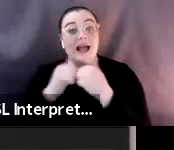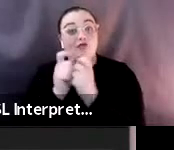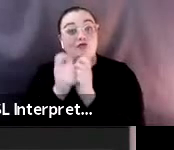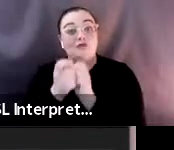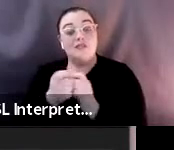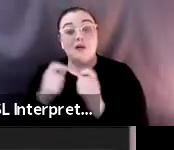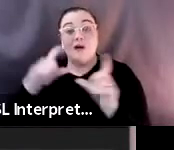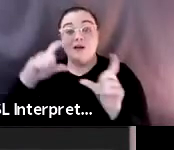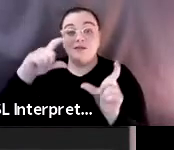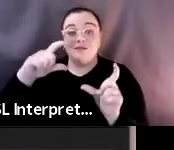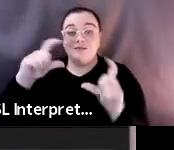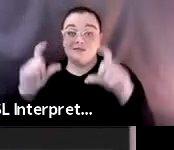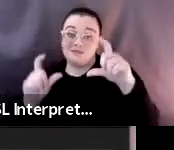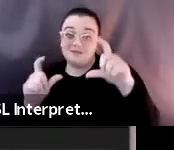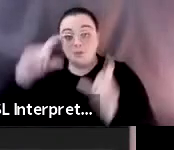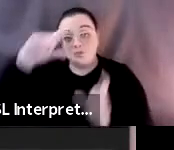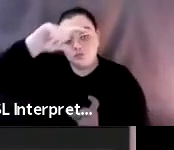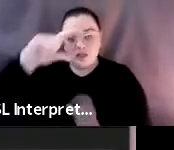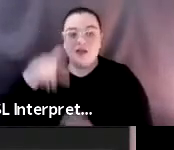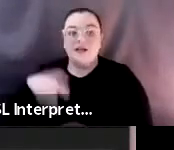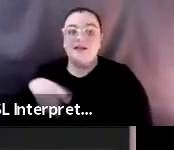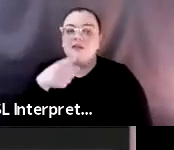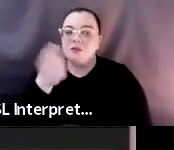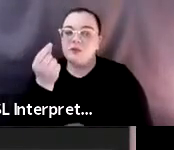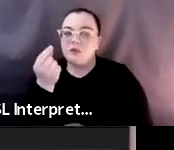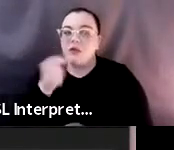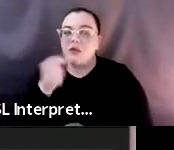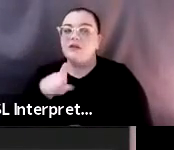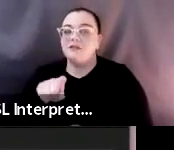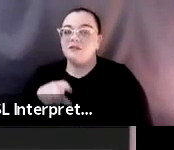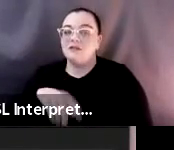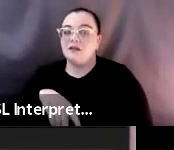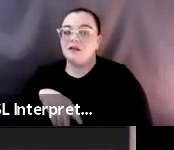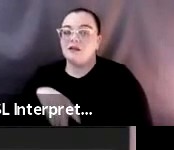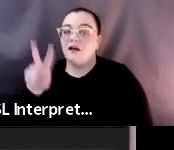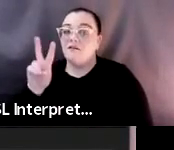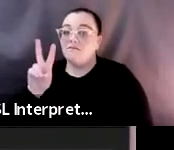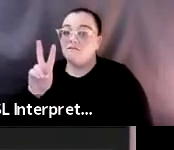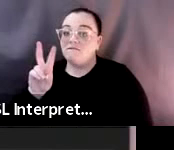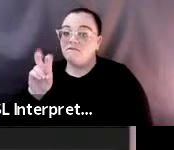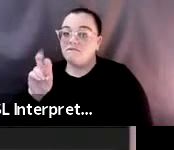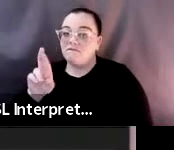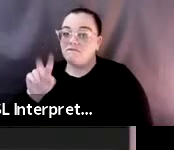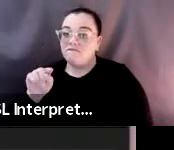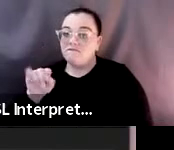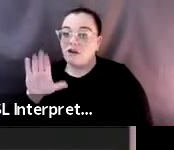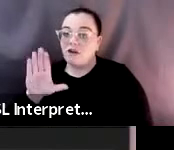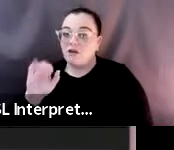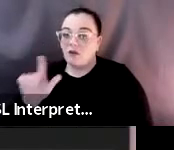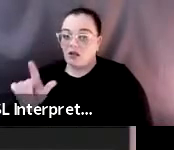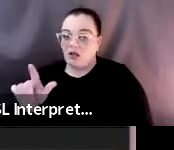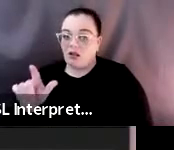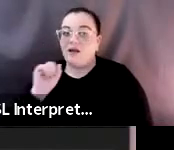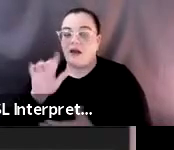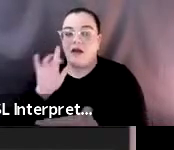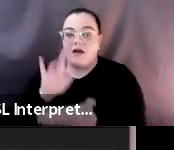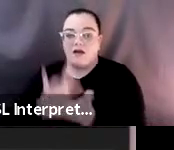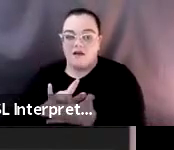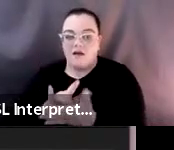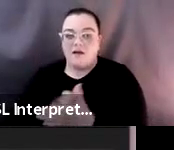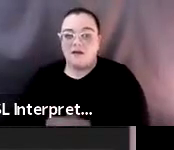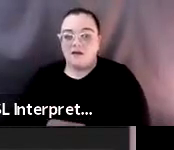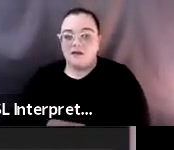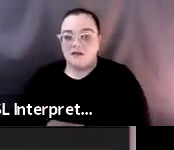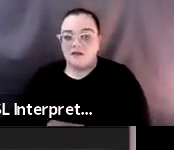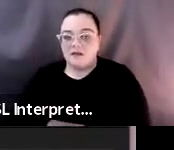is under this setting here, the drop-down menu. You go to Video, Vertical. So you can just select Vertical Video, and then